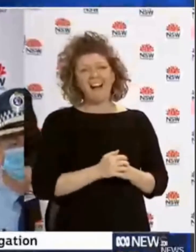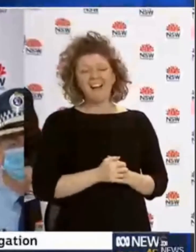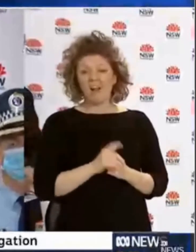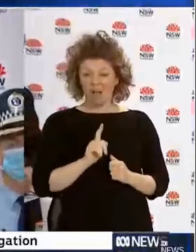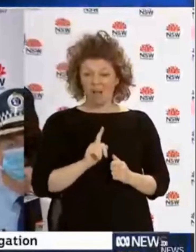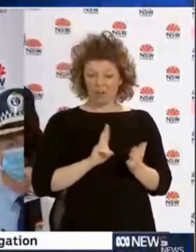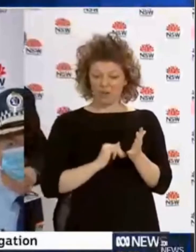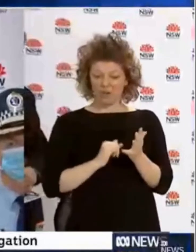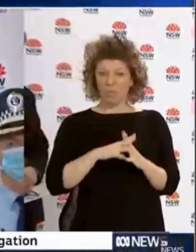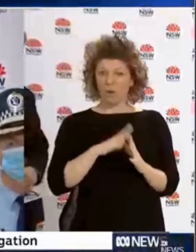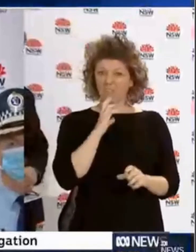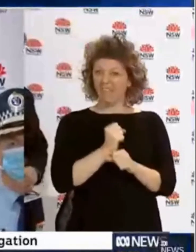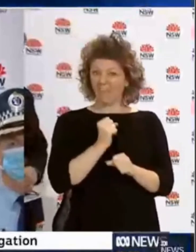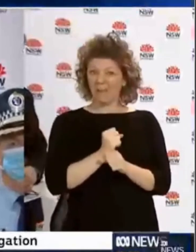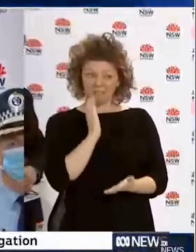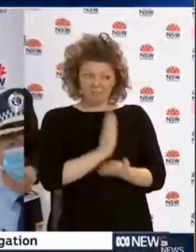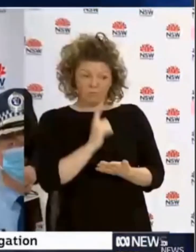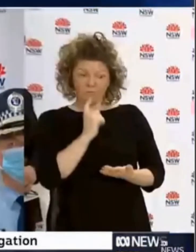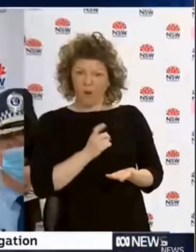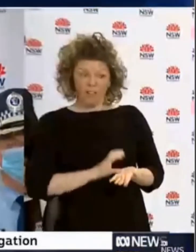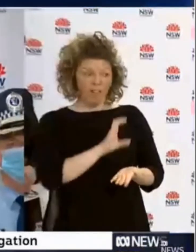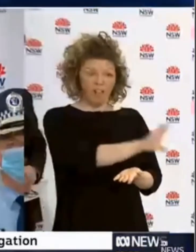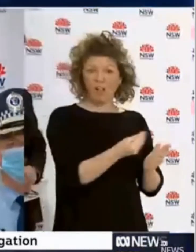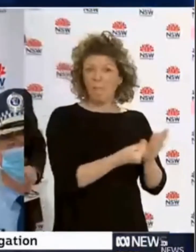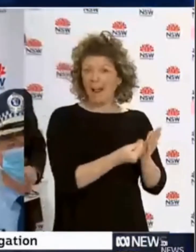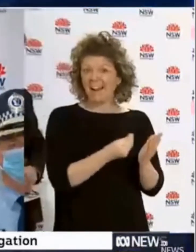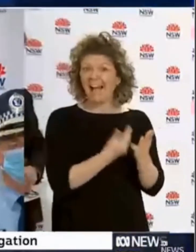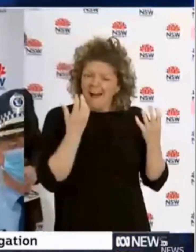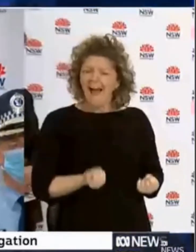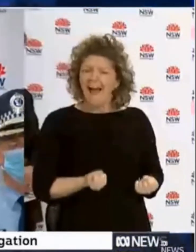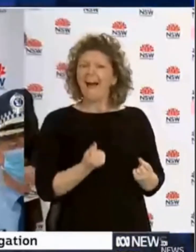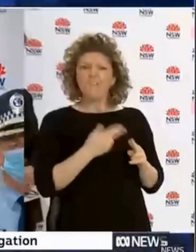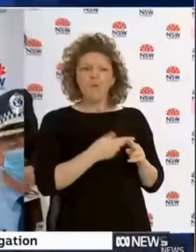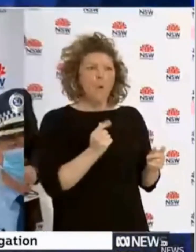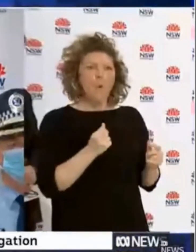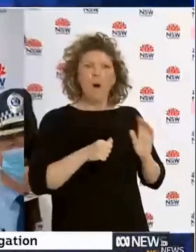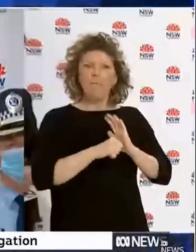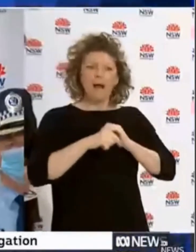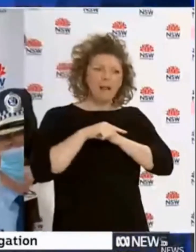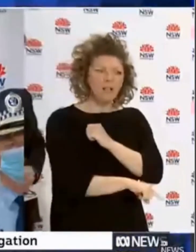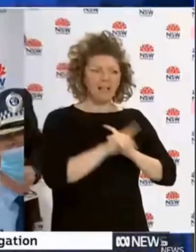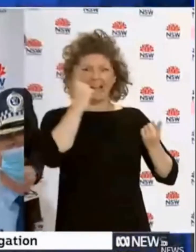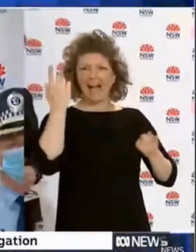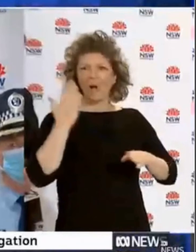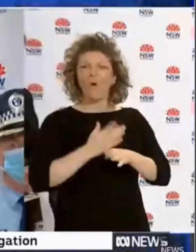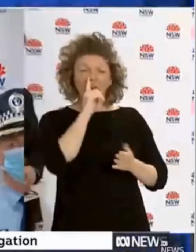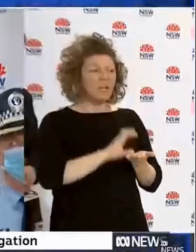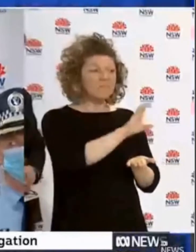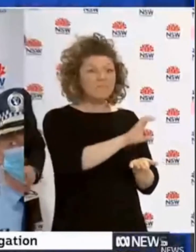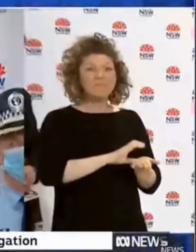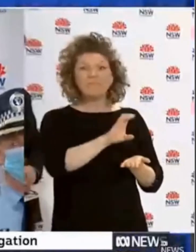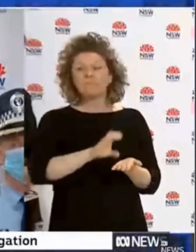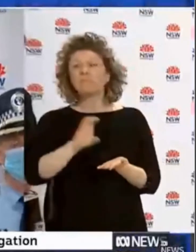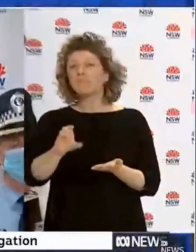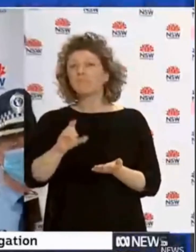federal government have worked together, and they have got funding available to support you. And certainly, if you need that information, you can go on to